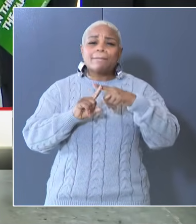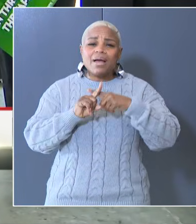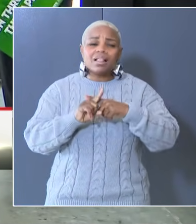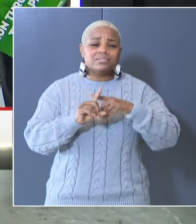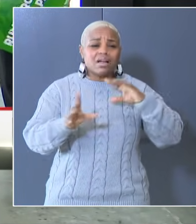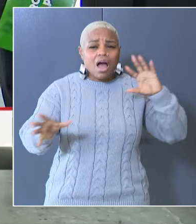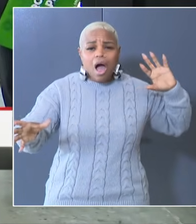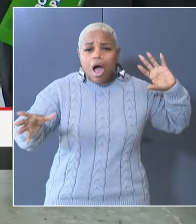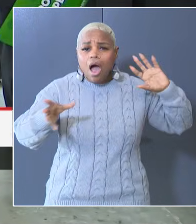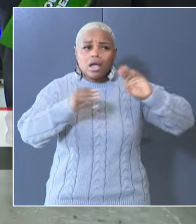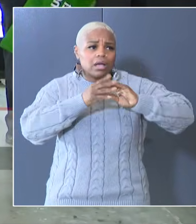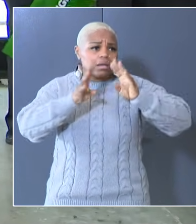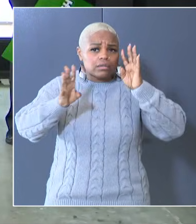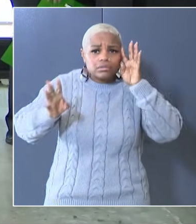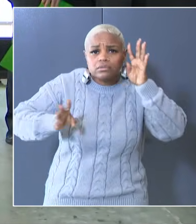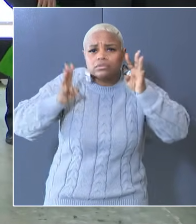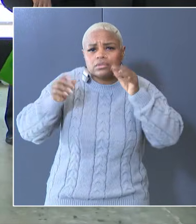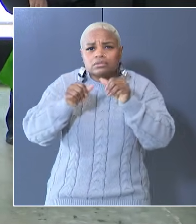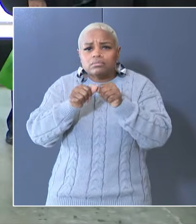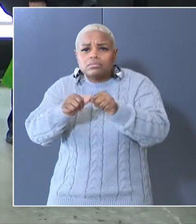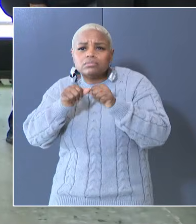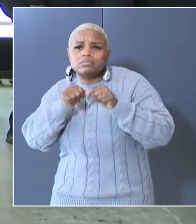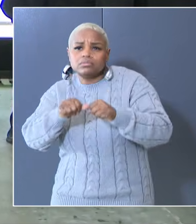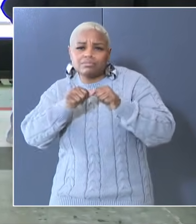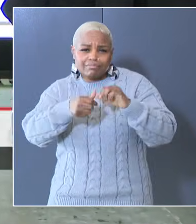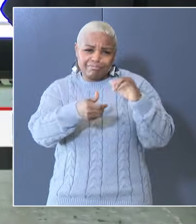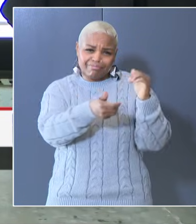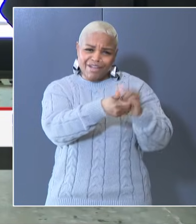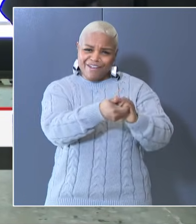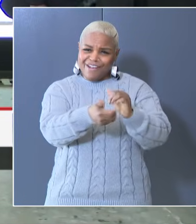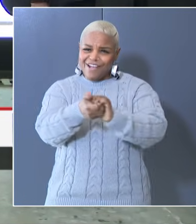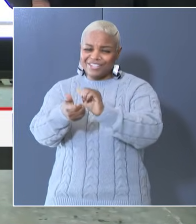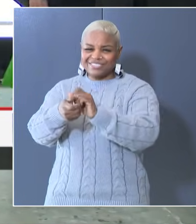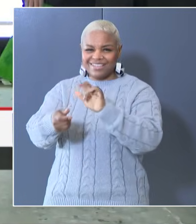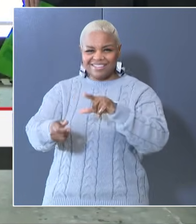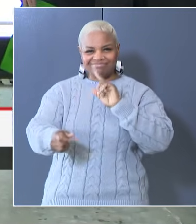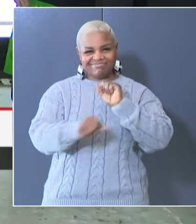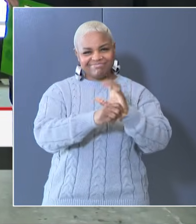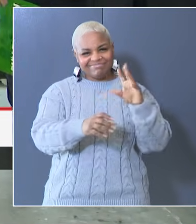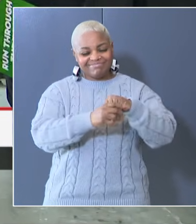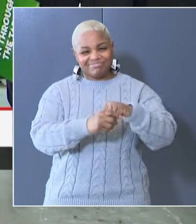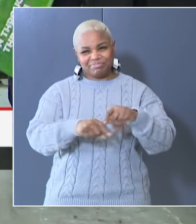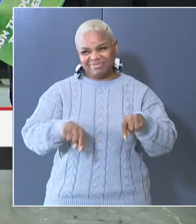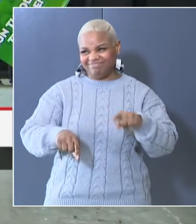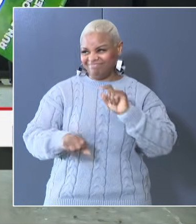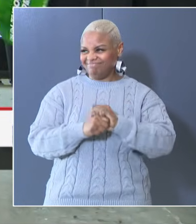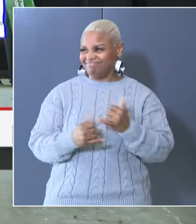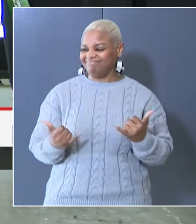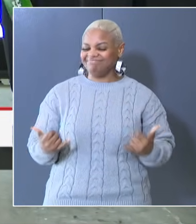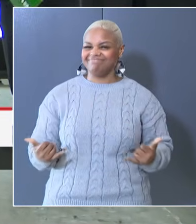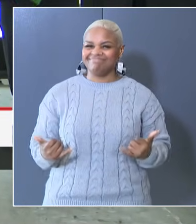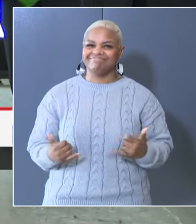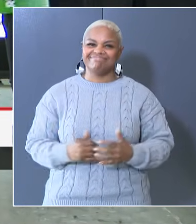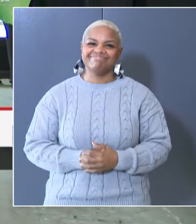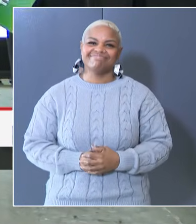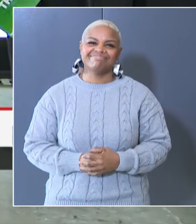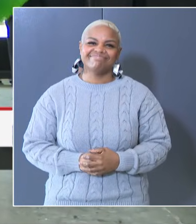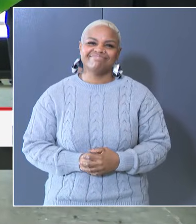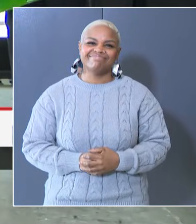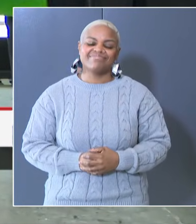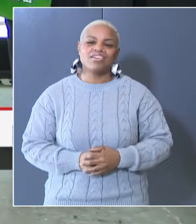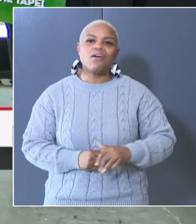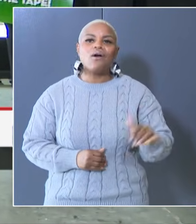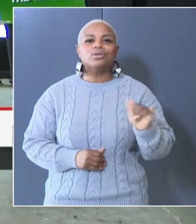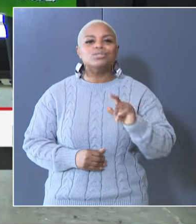innovation, persistence, and partnership that got us here. I'm also just very grateful